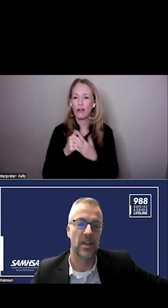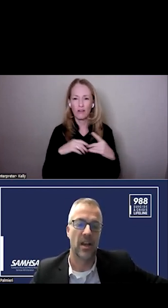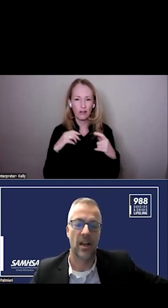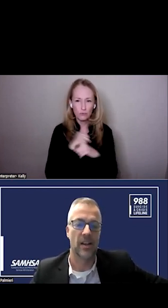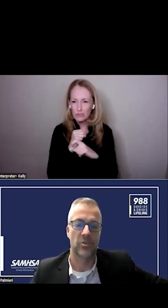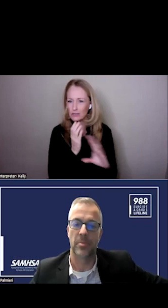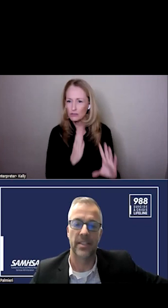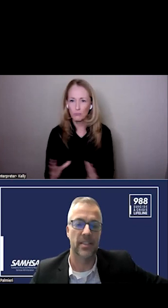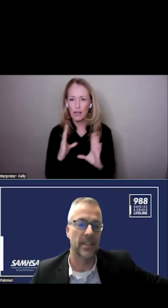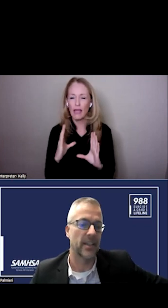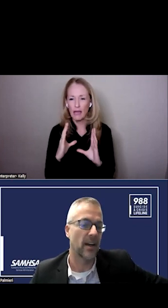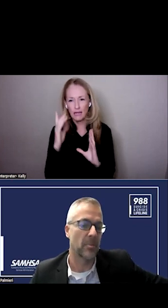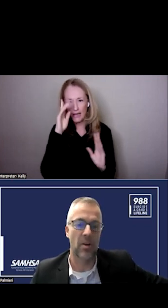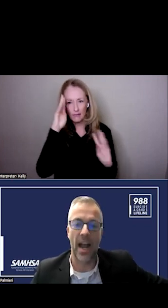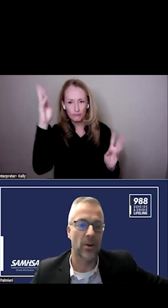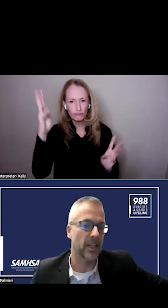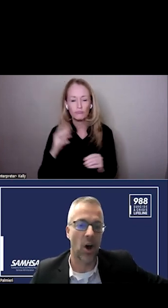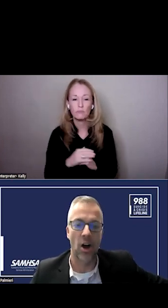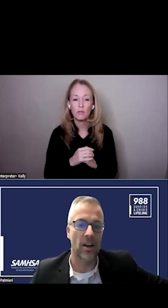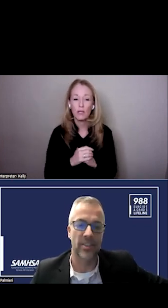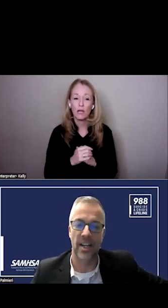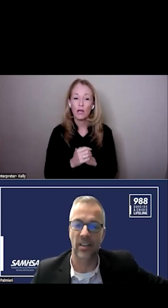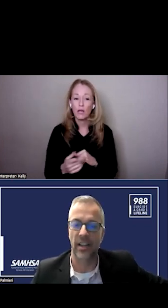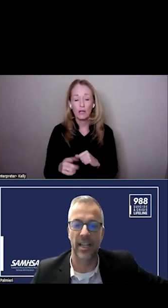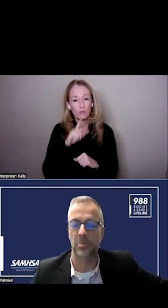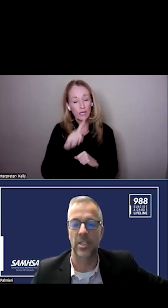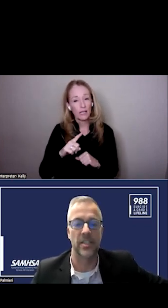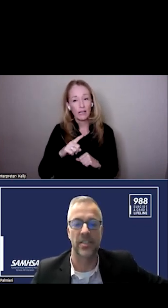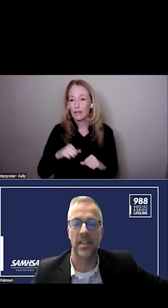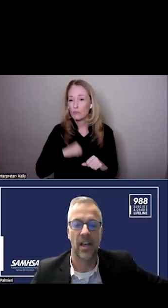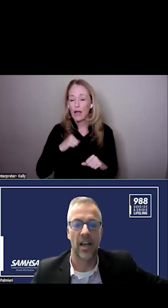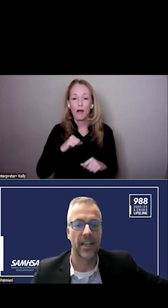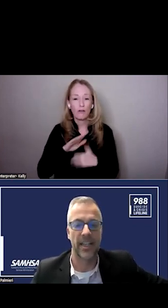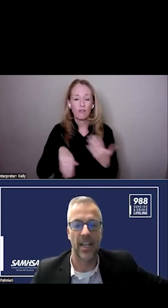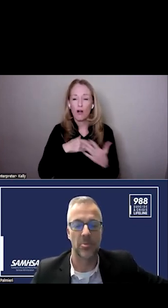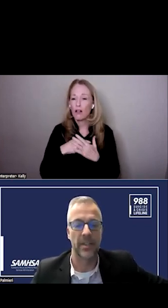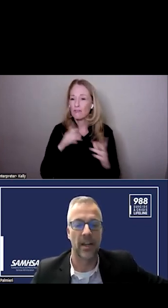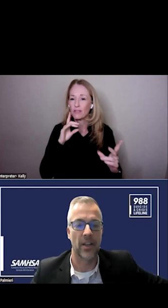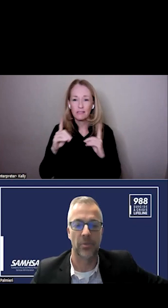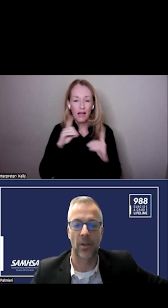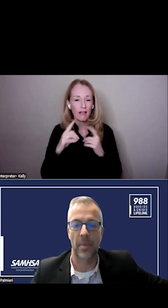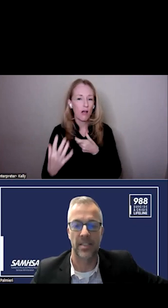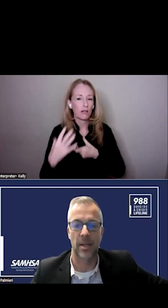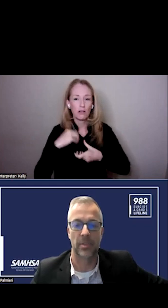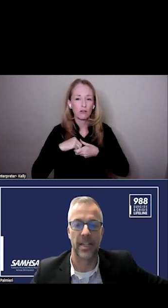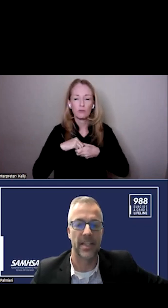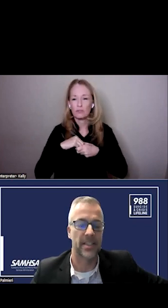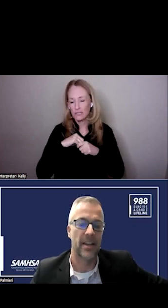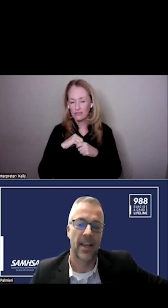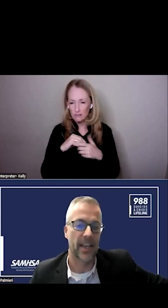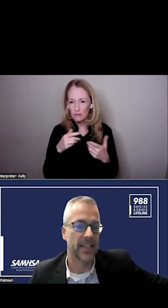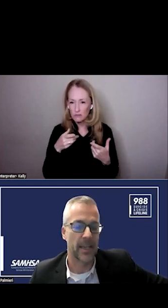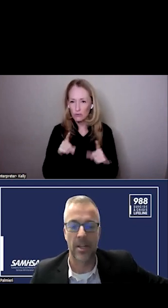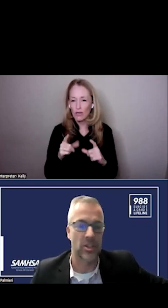services. Tremendously proud and awe of the dialogue, expertise, and engagement throughout the past couple of